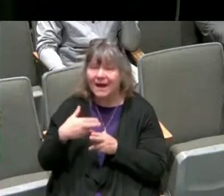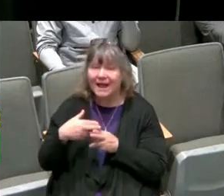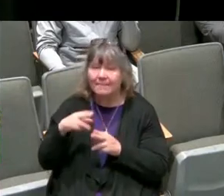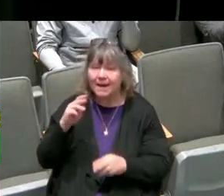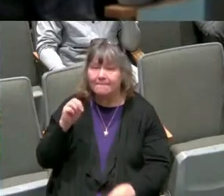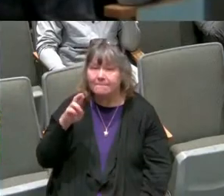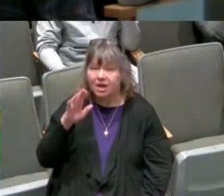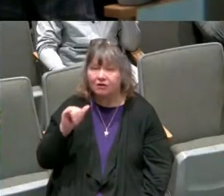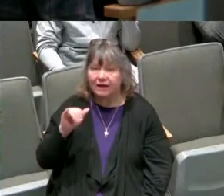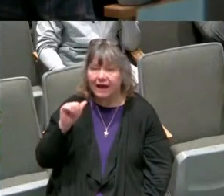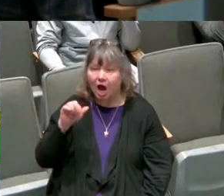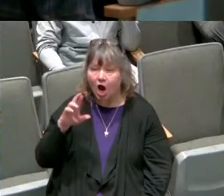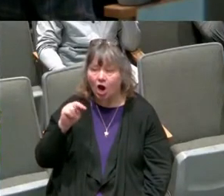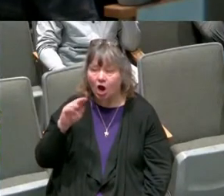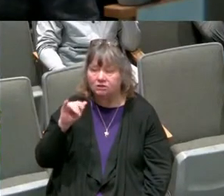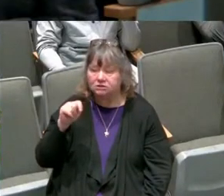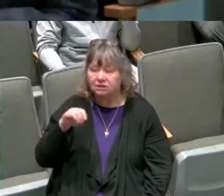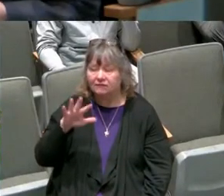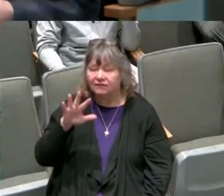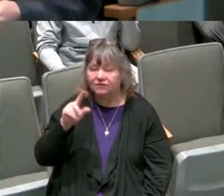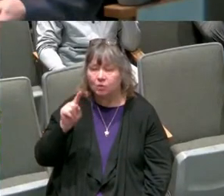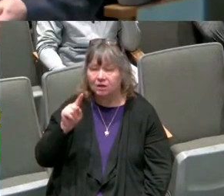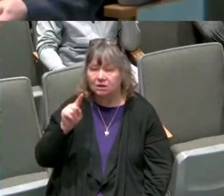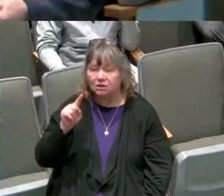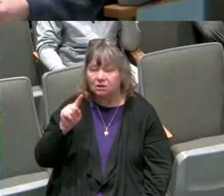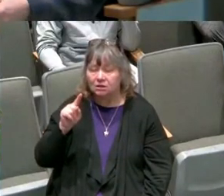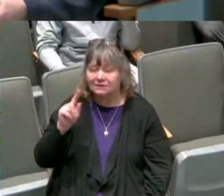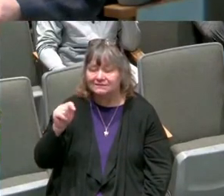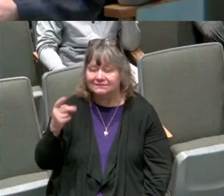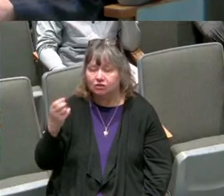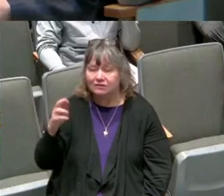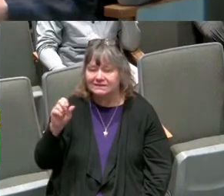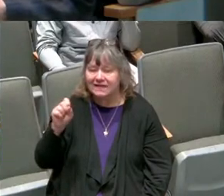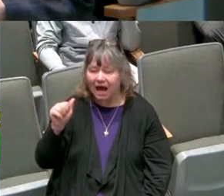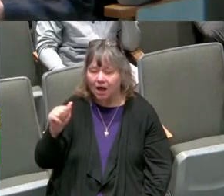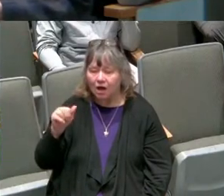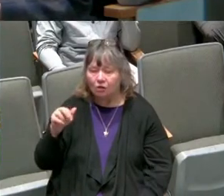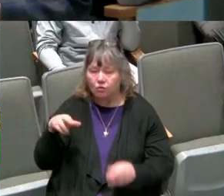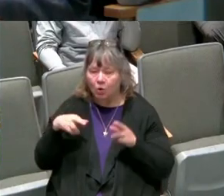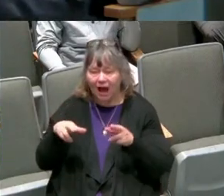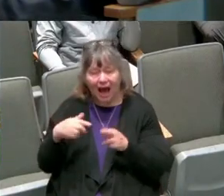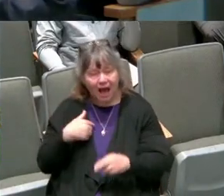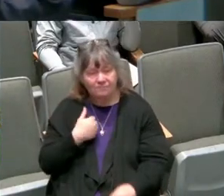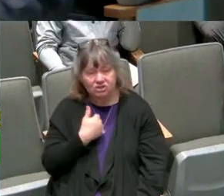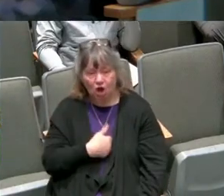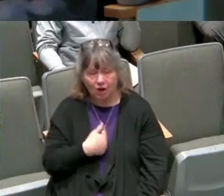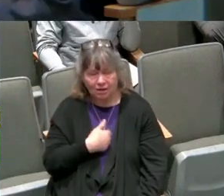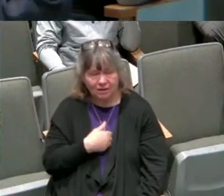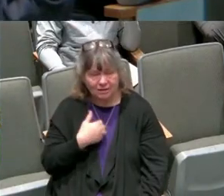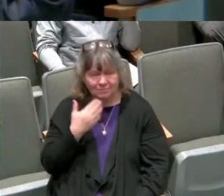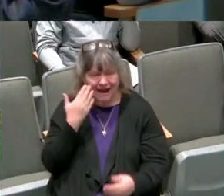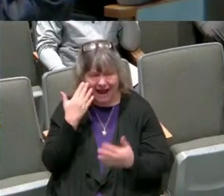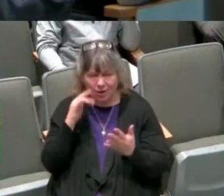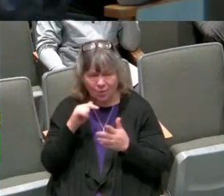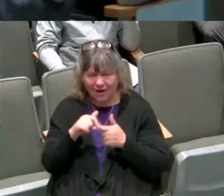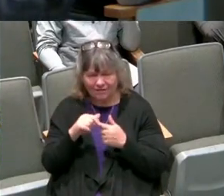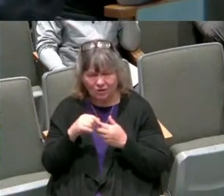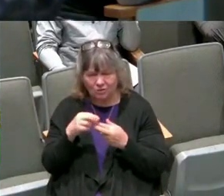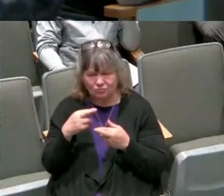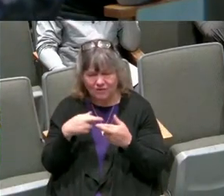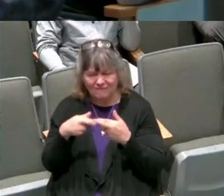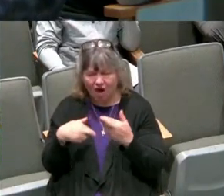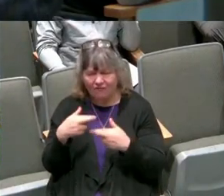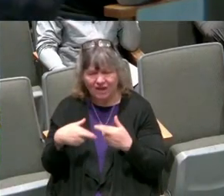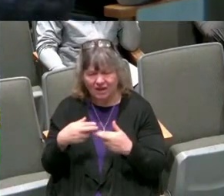not at 51 Theresa wrote I'm sorry but I really don't know what these revolving the